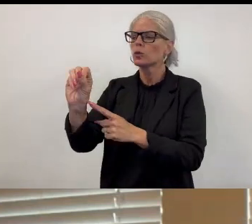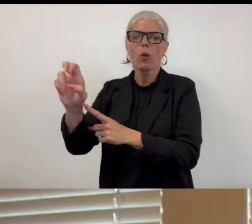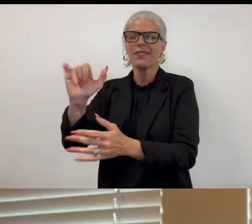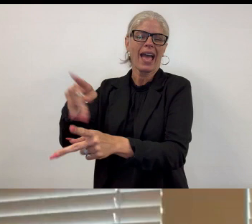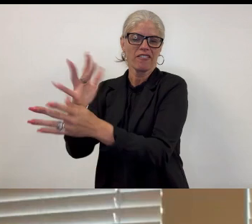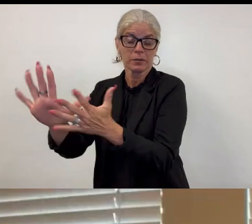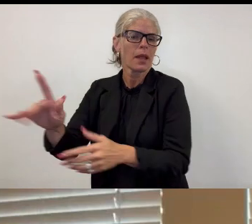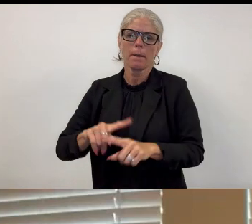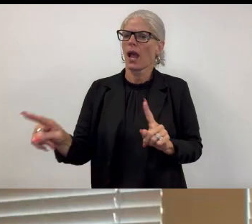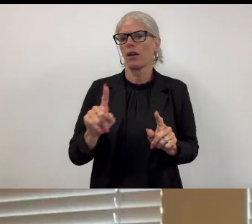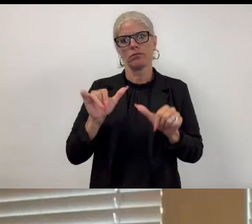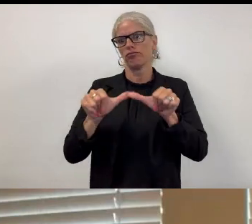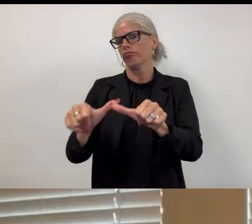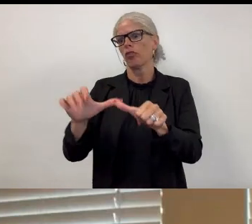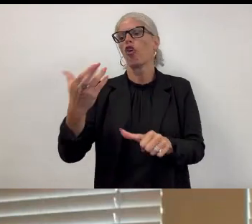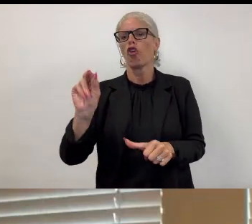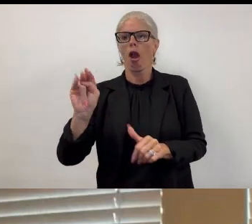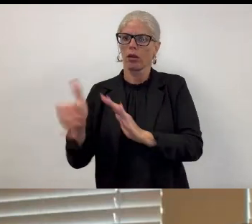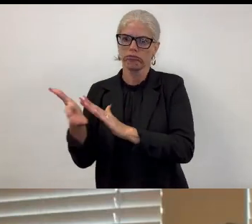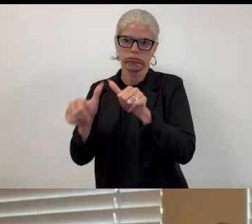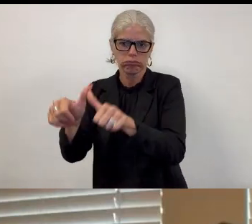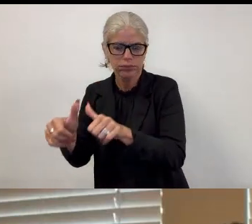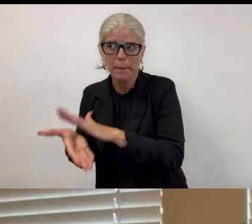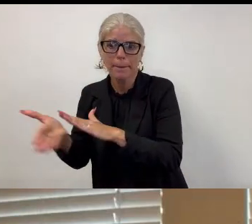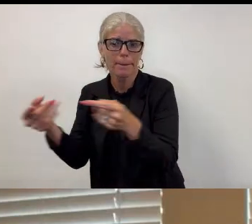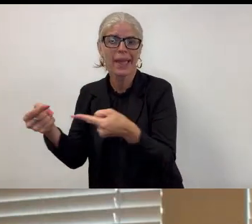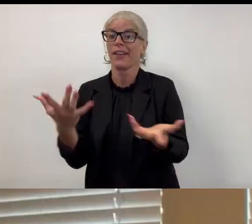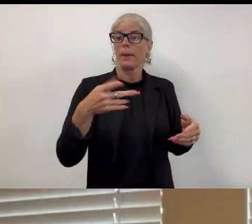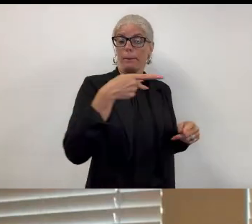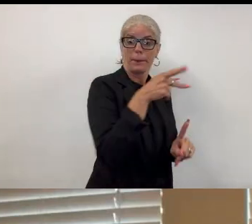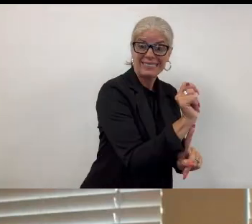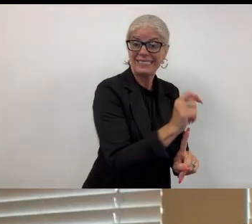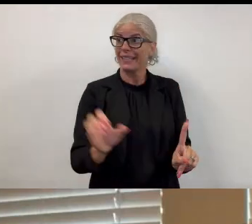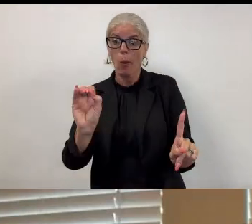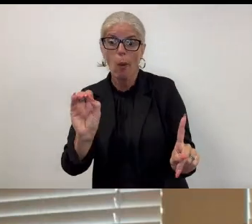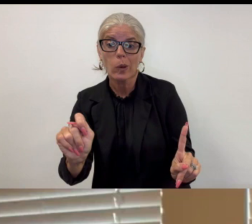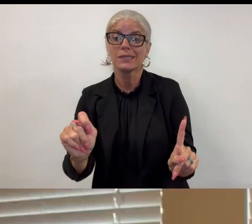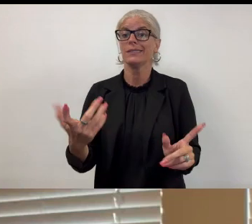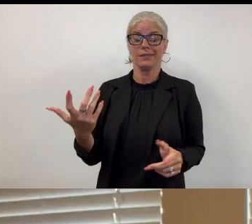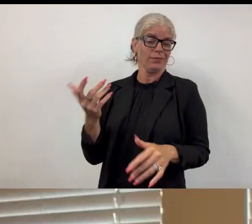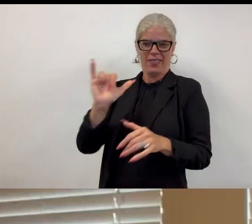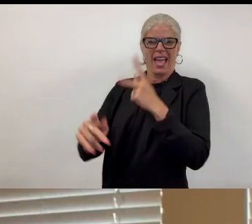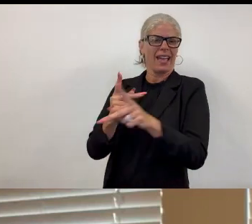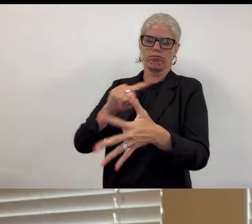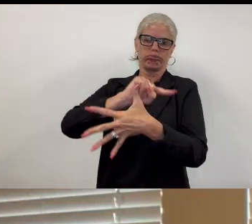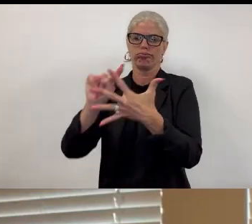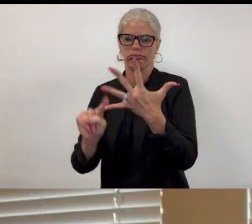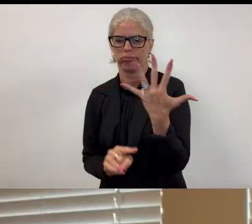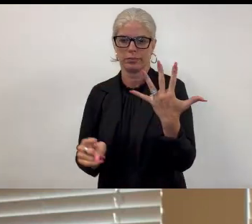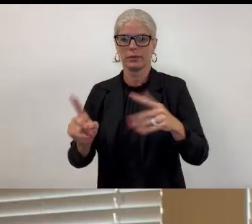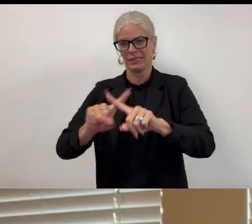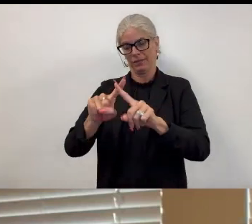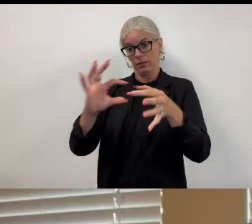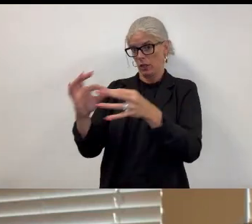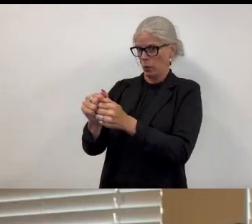Gosh, the list goes on. Chronic pain, physical therapy, occupational therapy, pretty much the whole kit and caboodle that comes along with